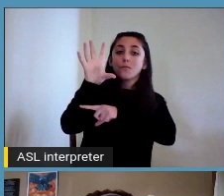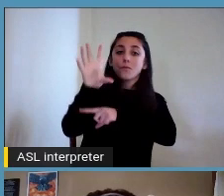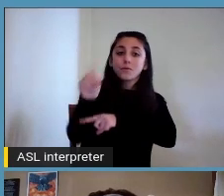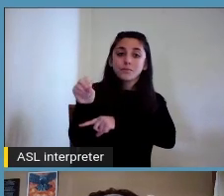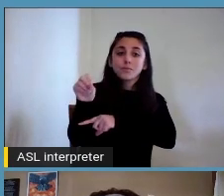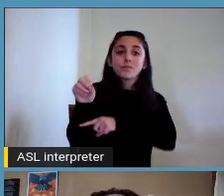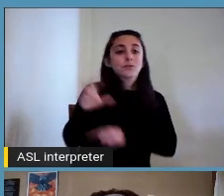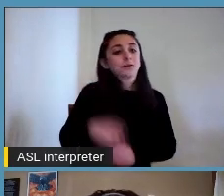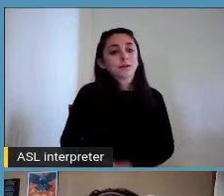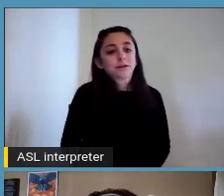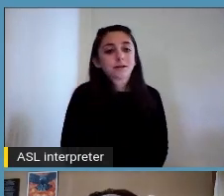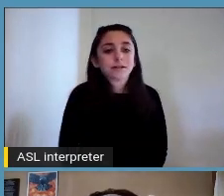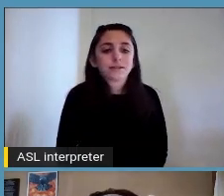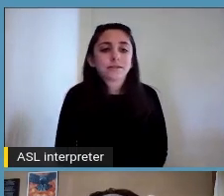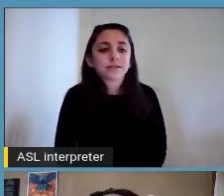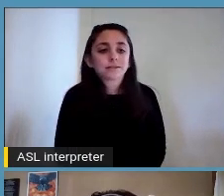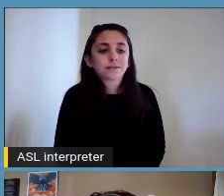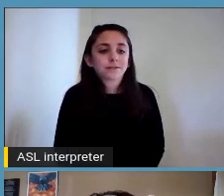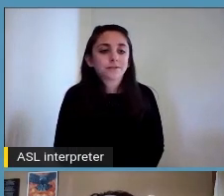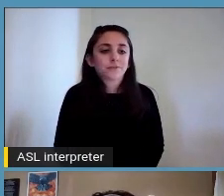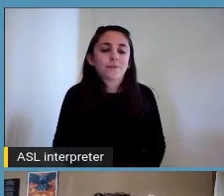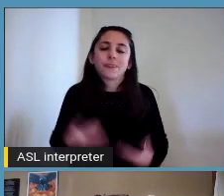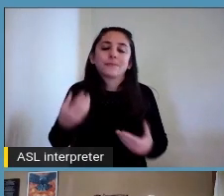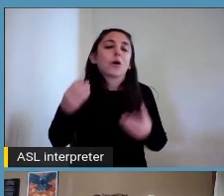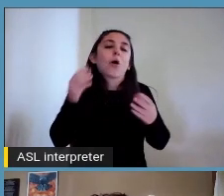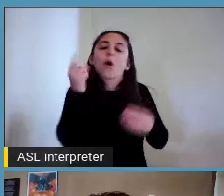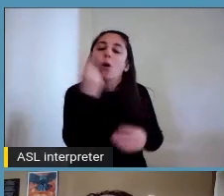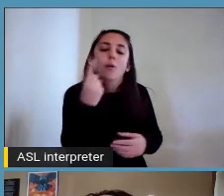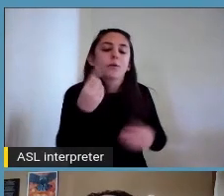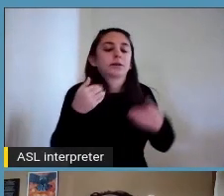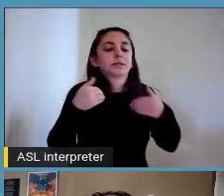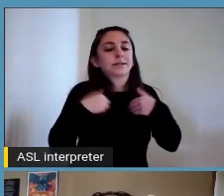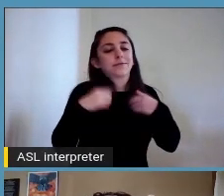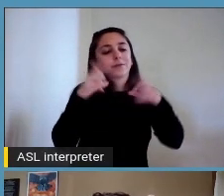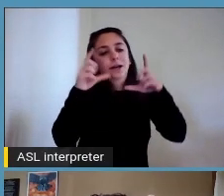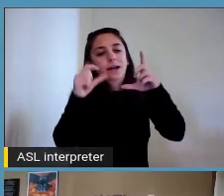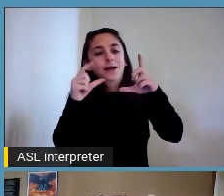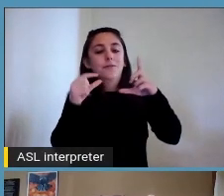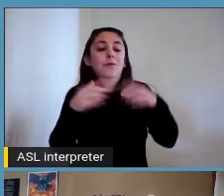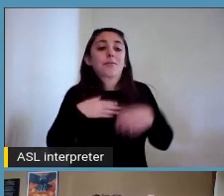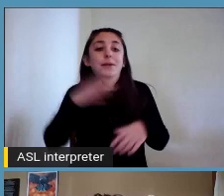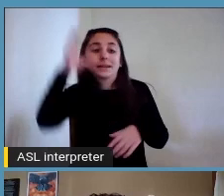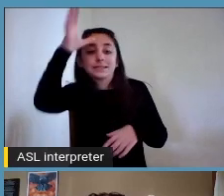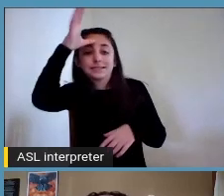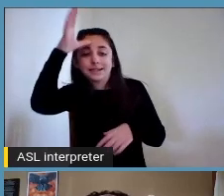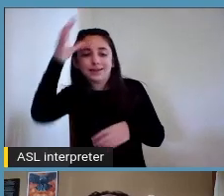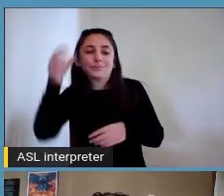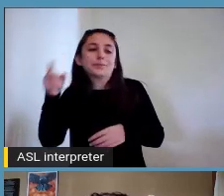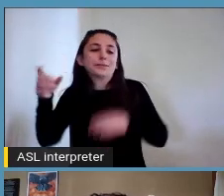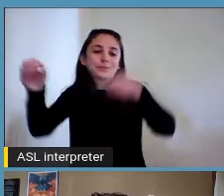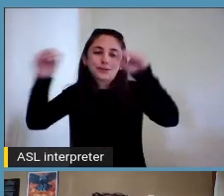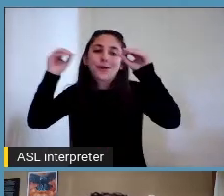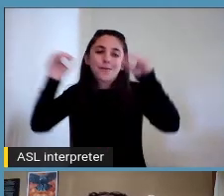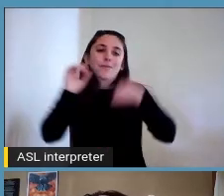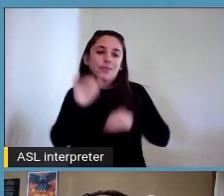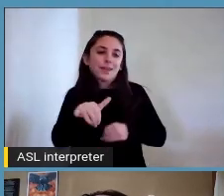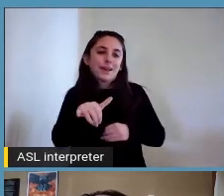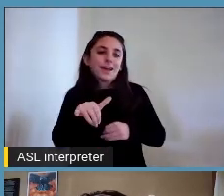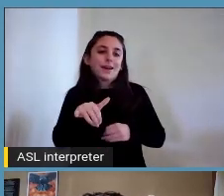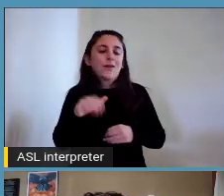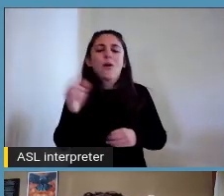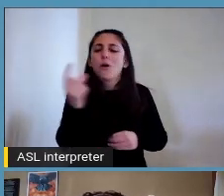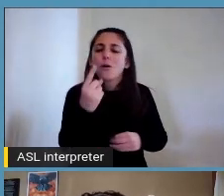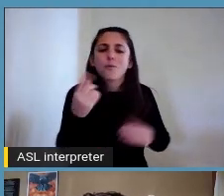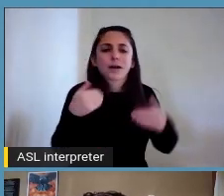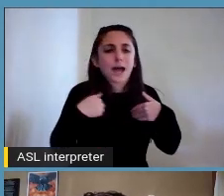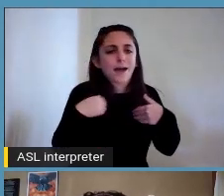of this. That's part of having a father who is a photographer. It was so annoying when I was a kid. And now it's what I do. And the camera I